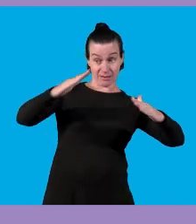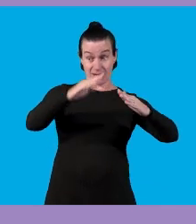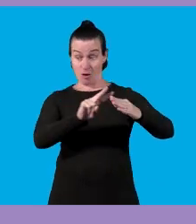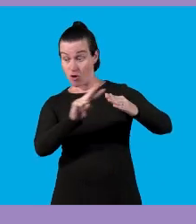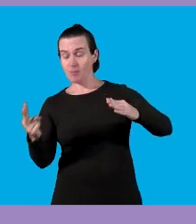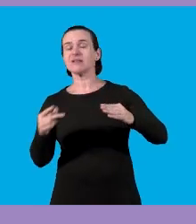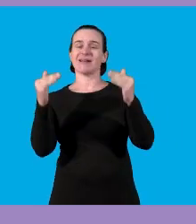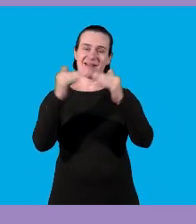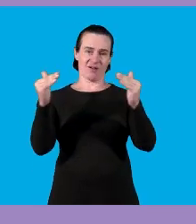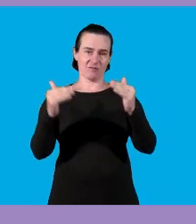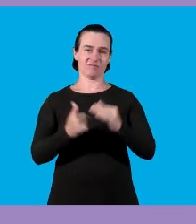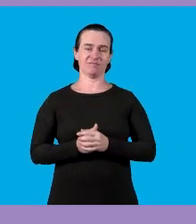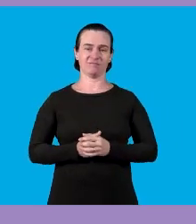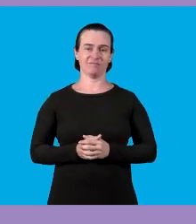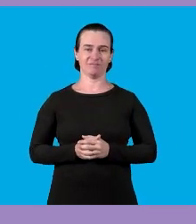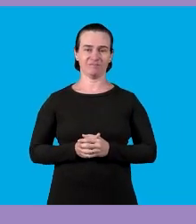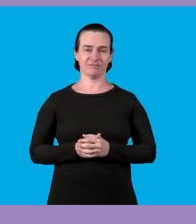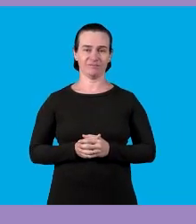are equal.